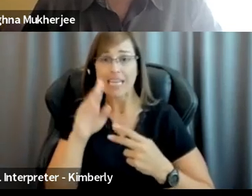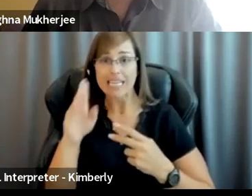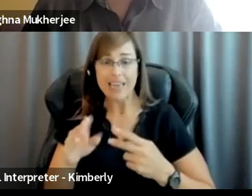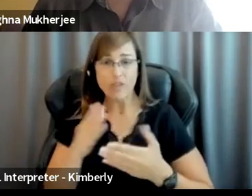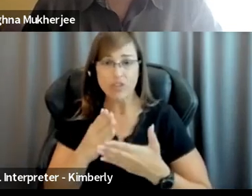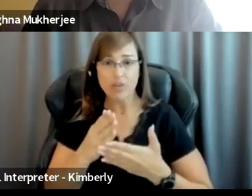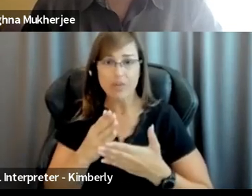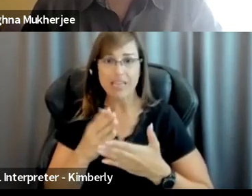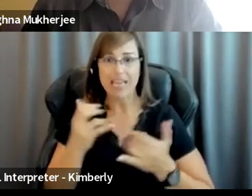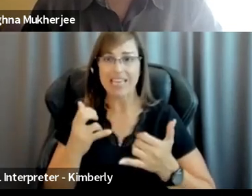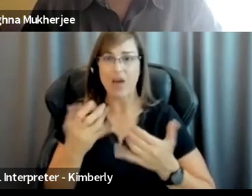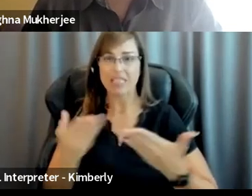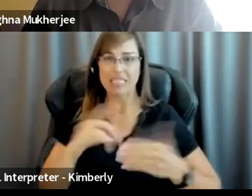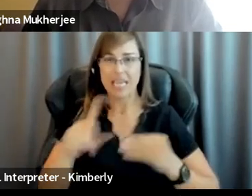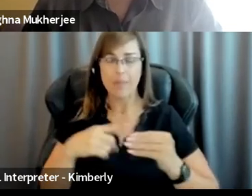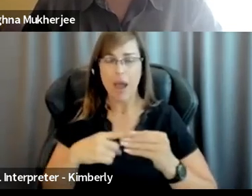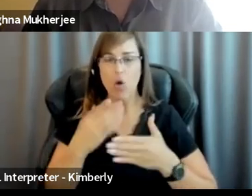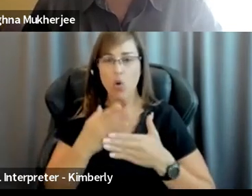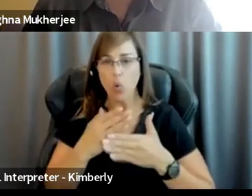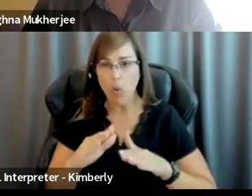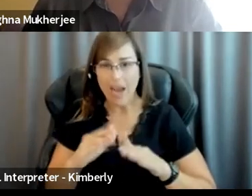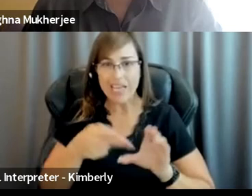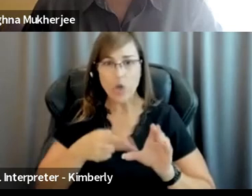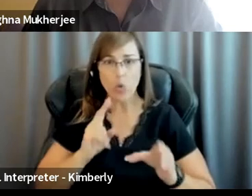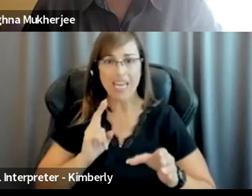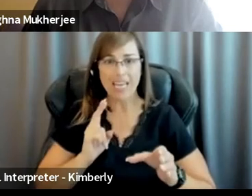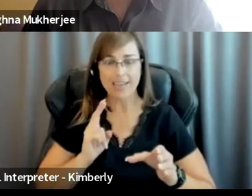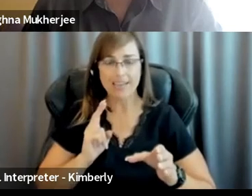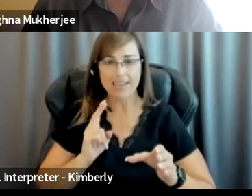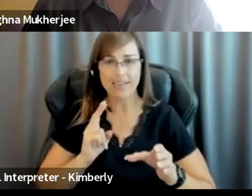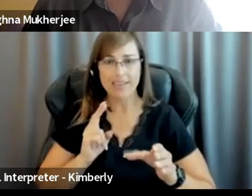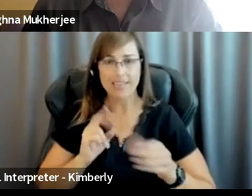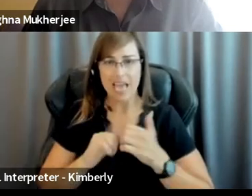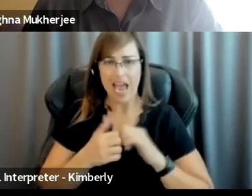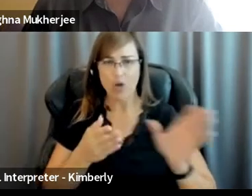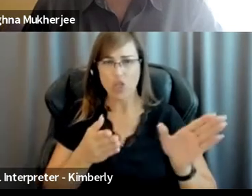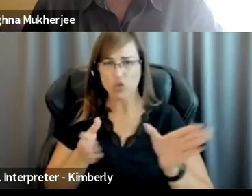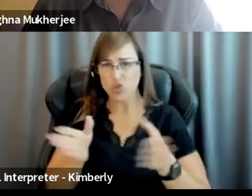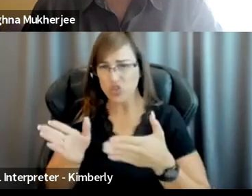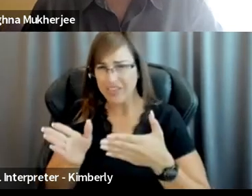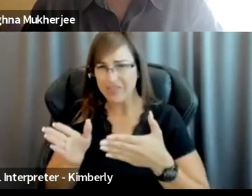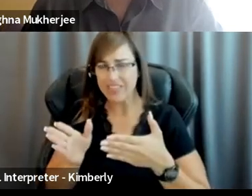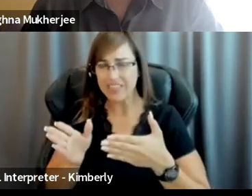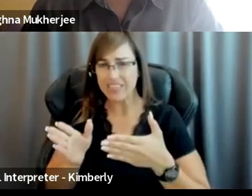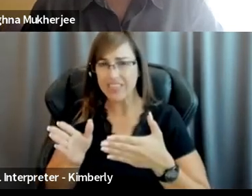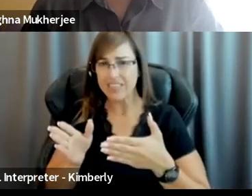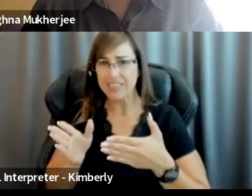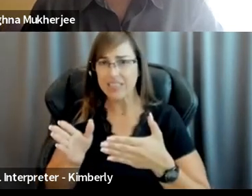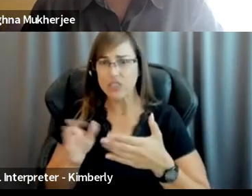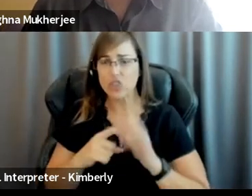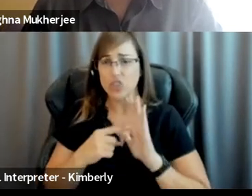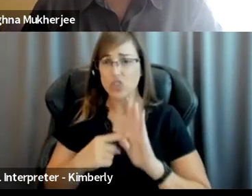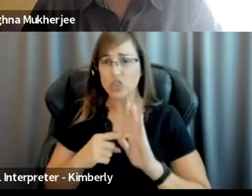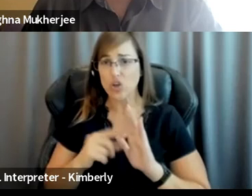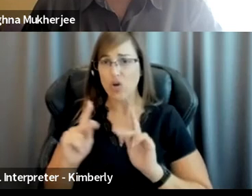things like quiet quitting. How do we shift the paradigm to show that